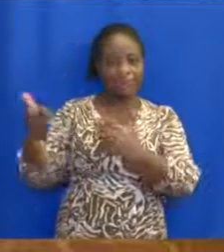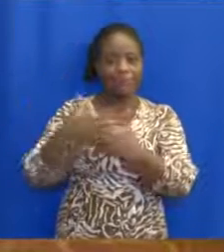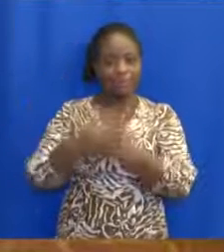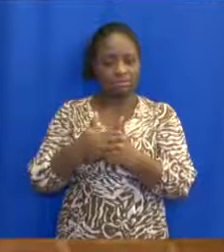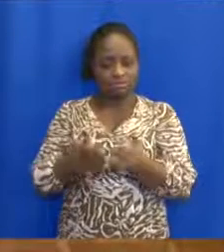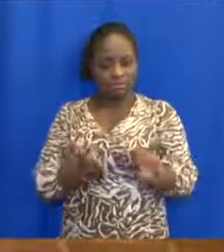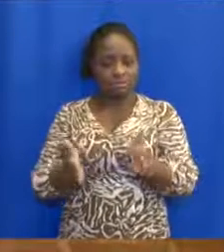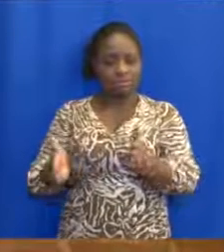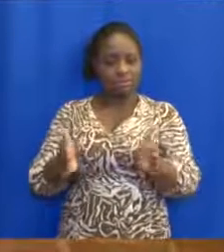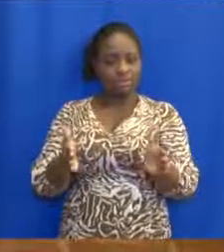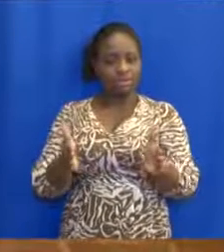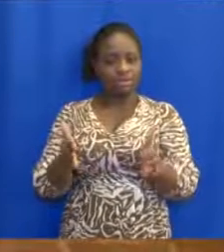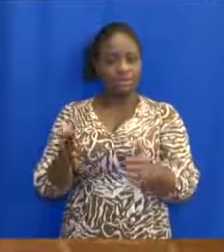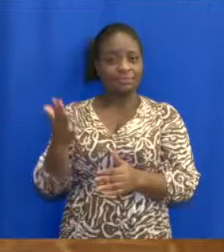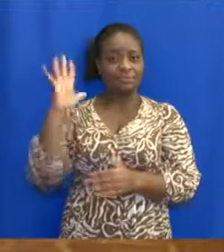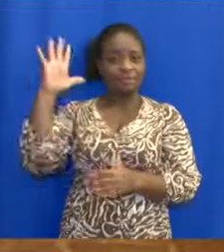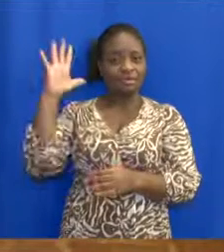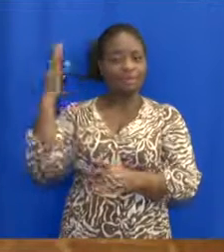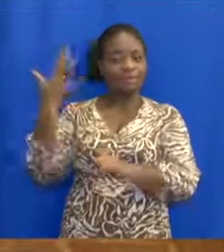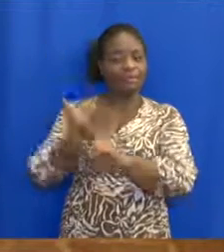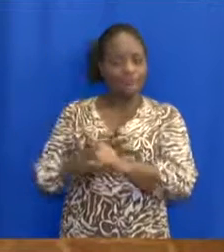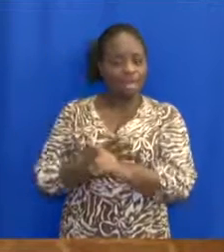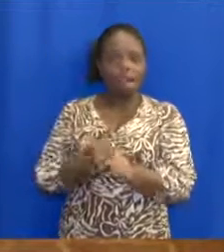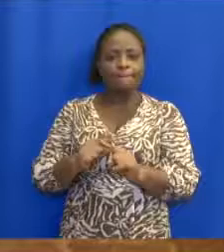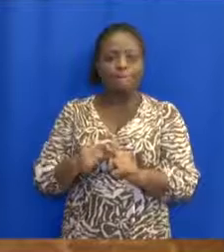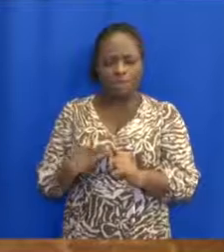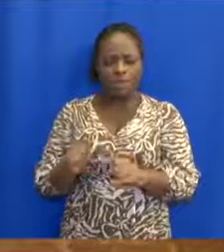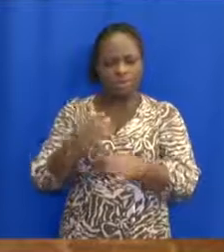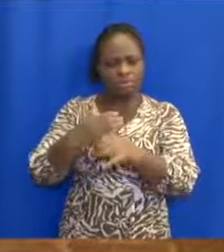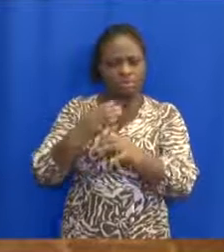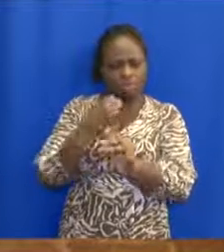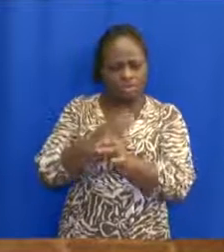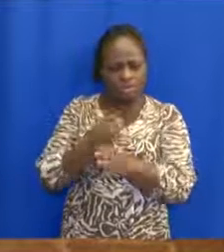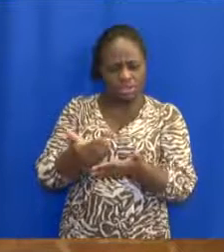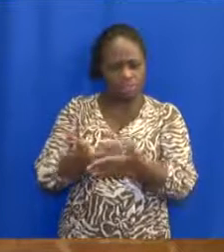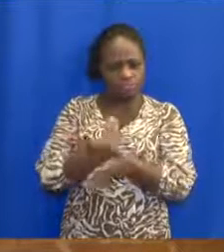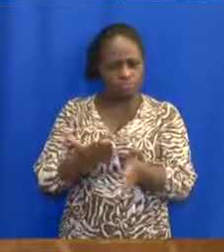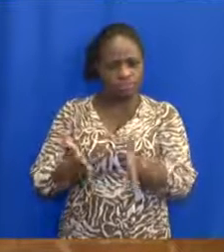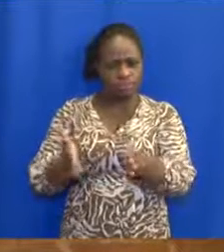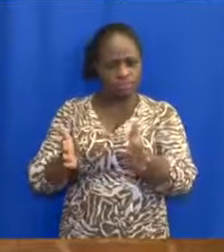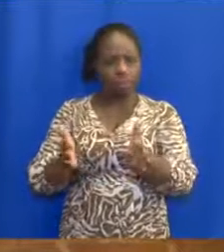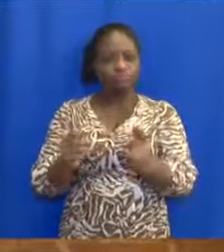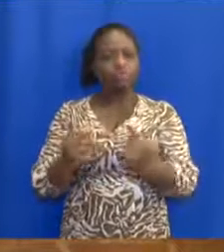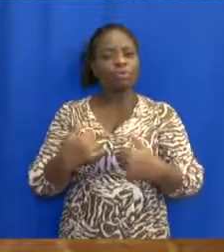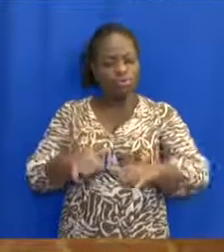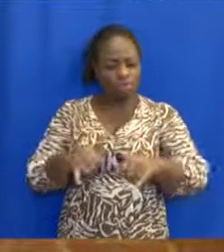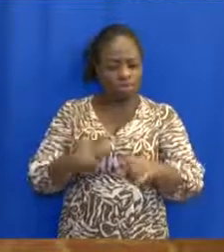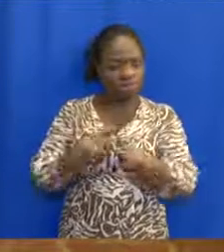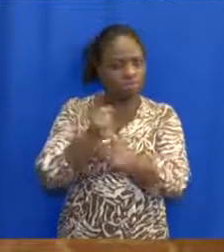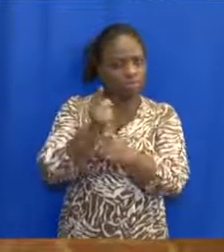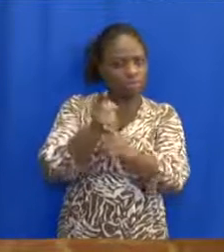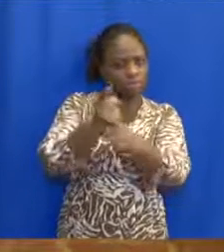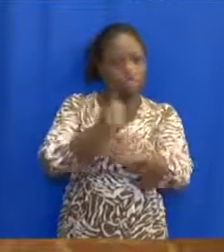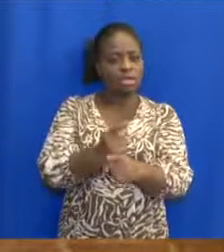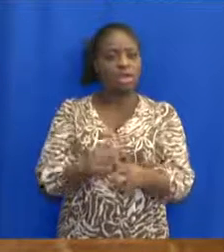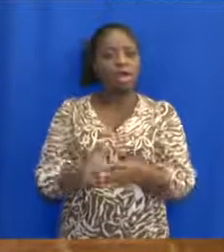to the way things were 5 months ago, but we should create a new normal where we're constantly figuring out